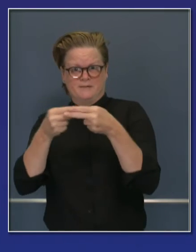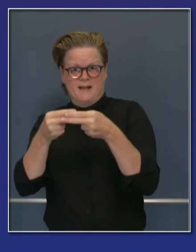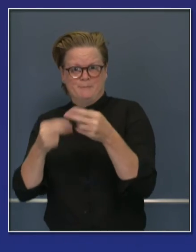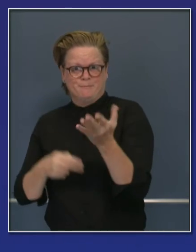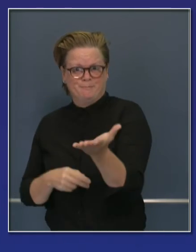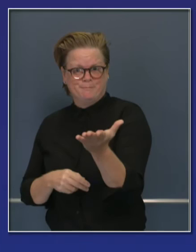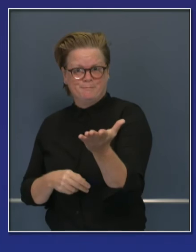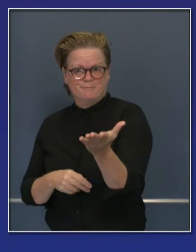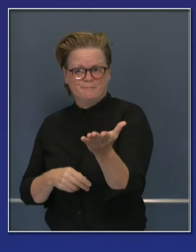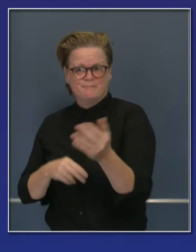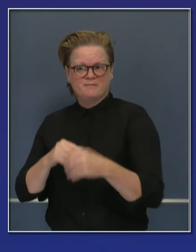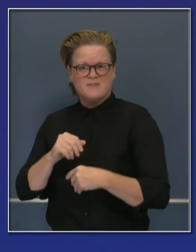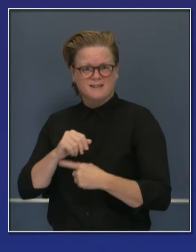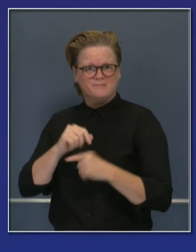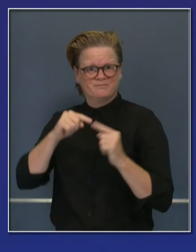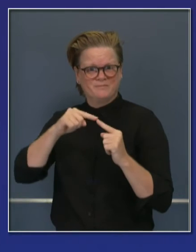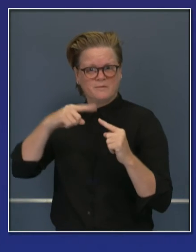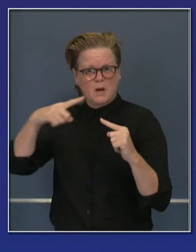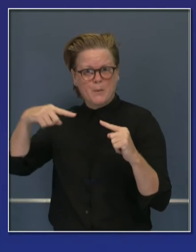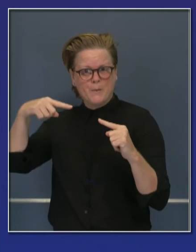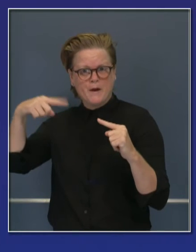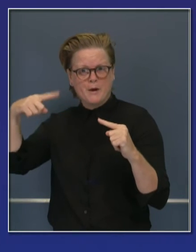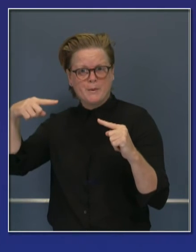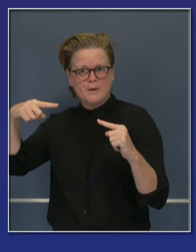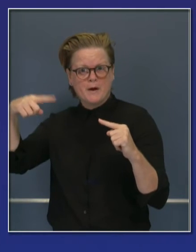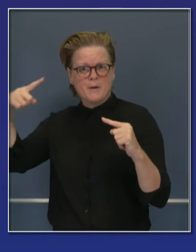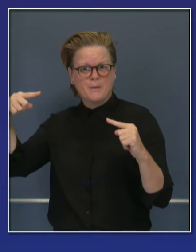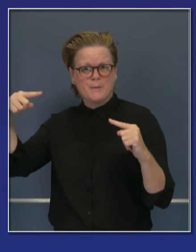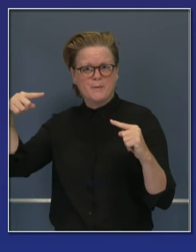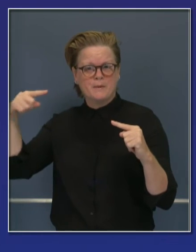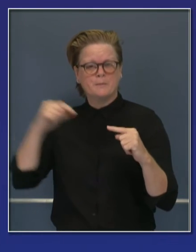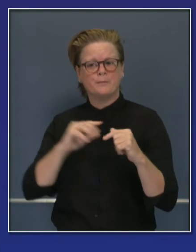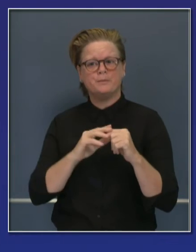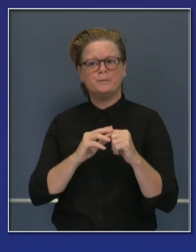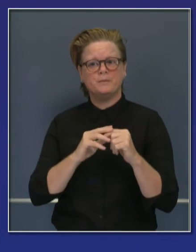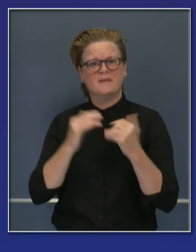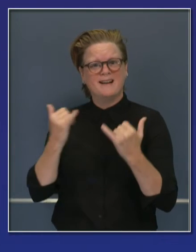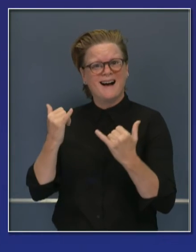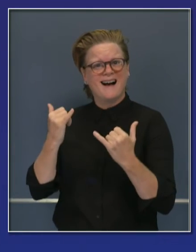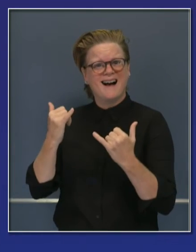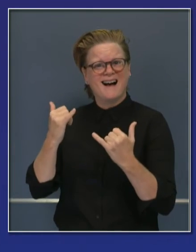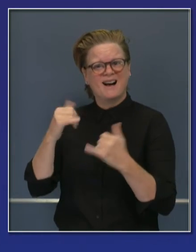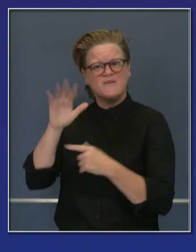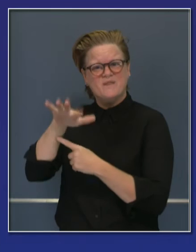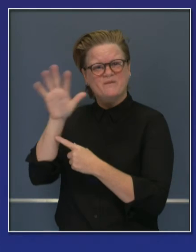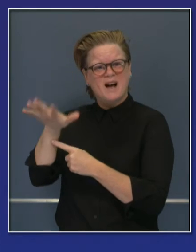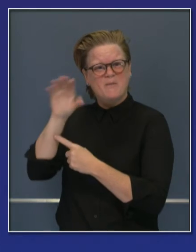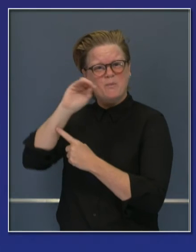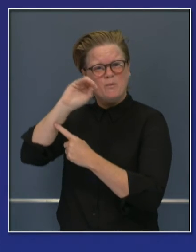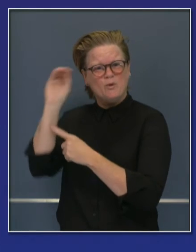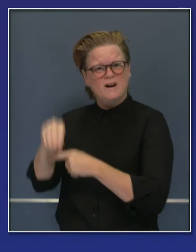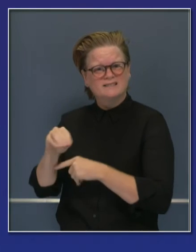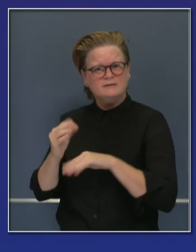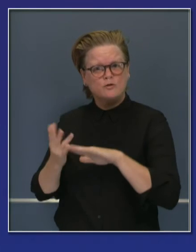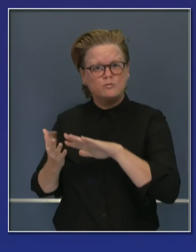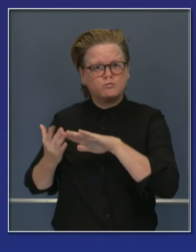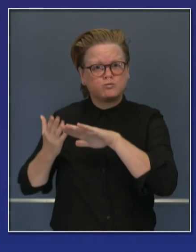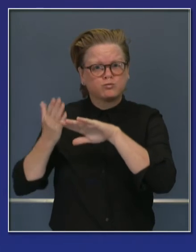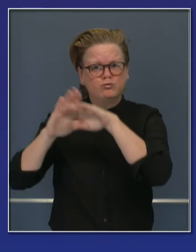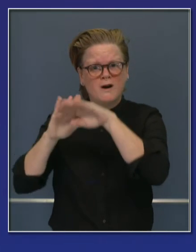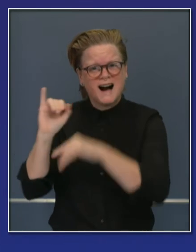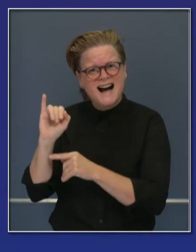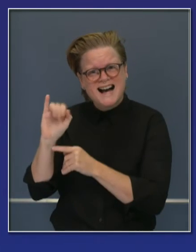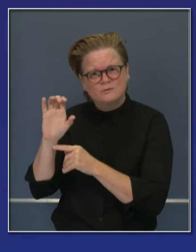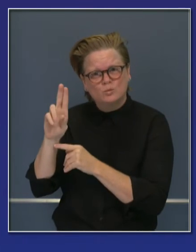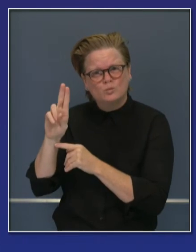expect the same with ICU admissions. We're seeing a 55% increase, a little more modest than that 77% on